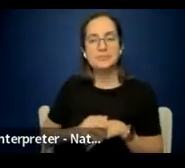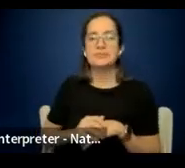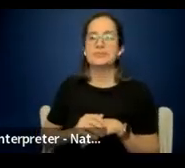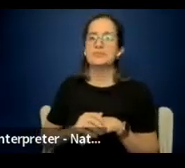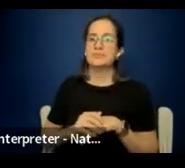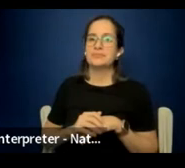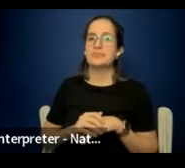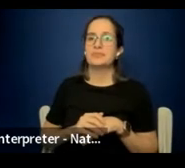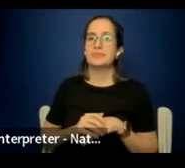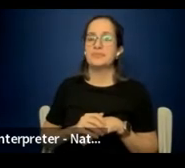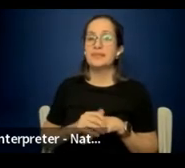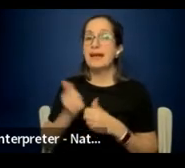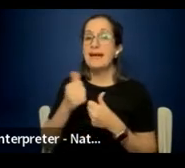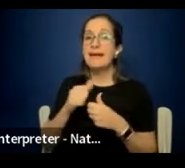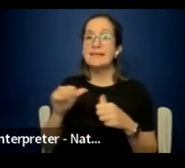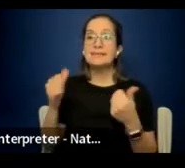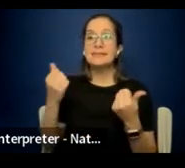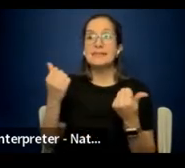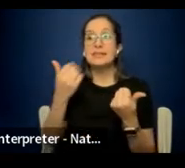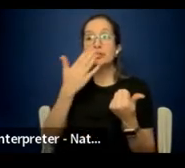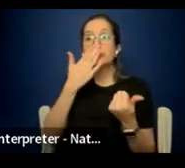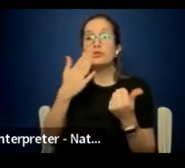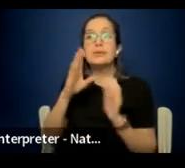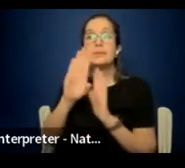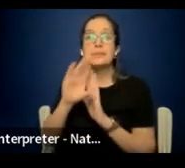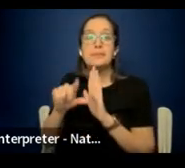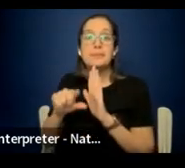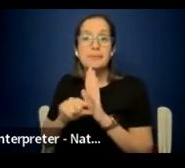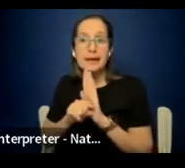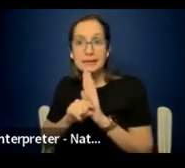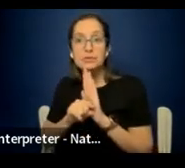that they might want to know about your organizational culture.